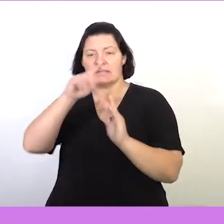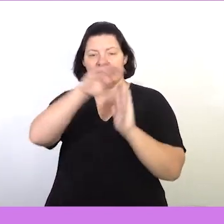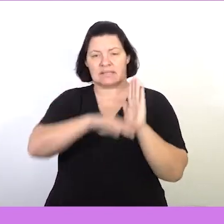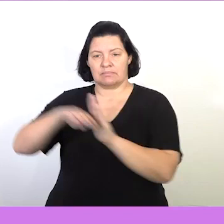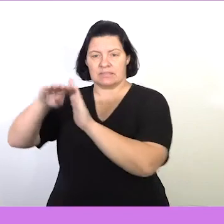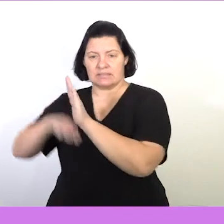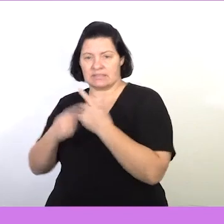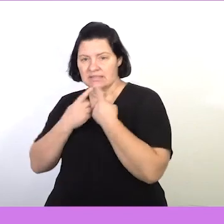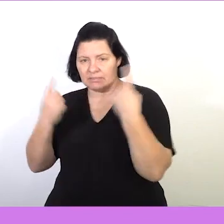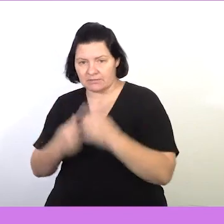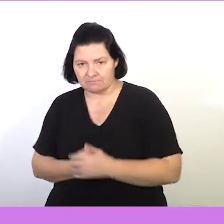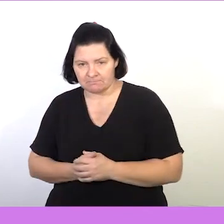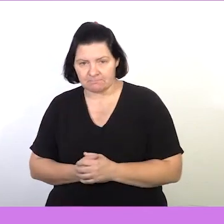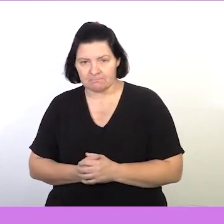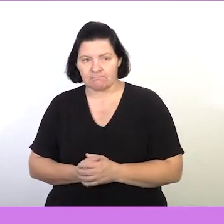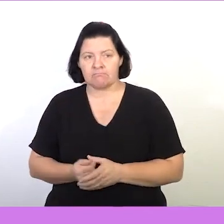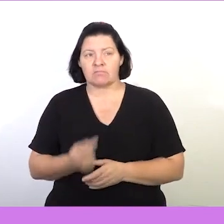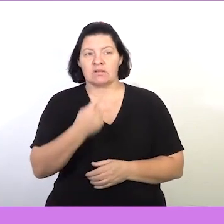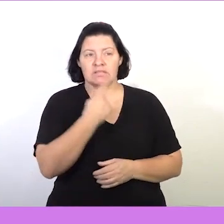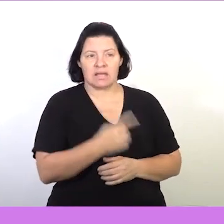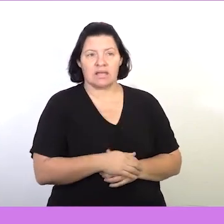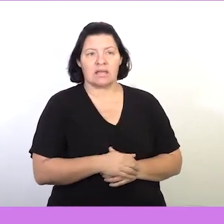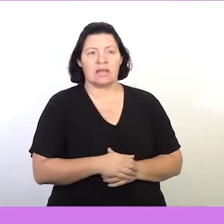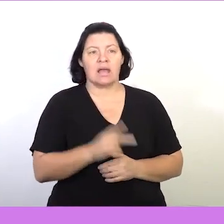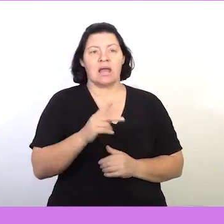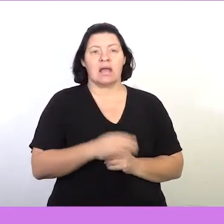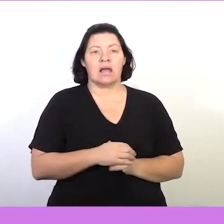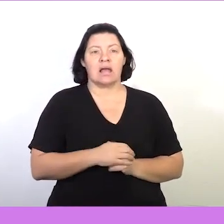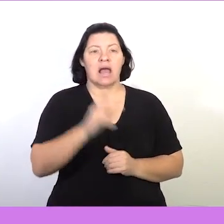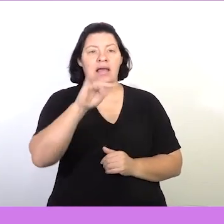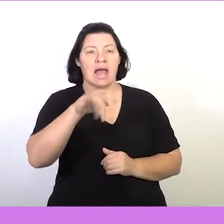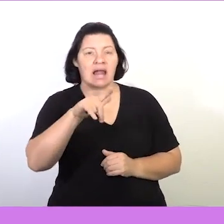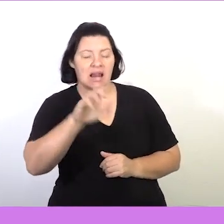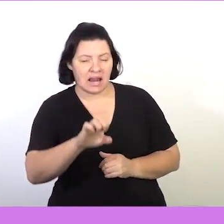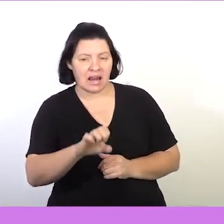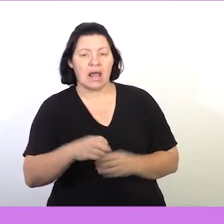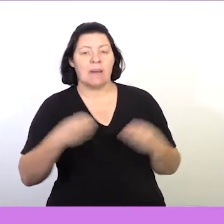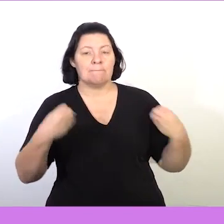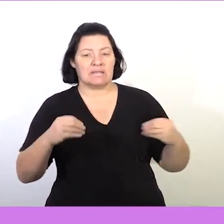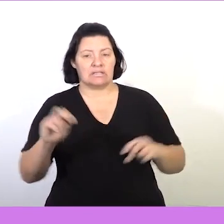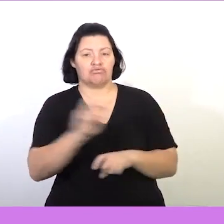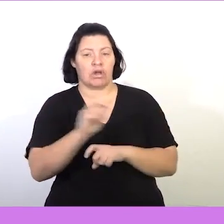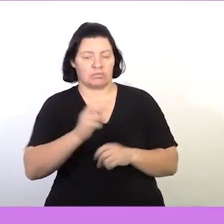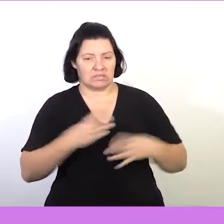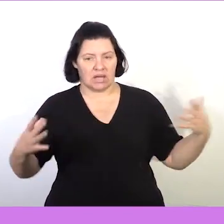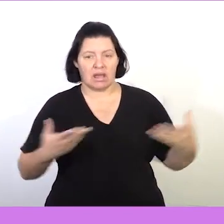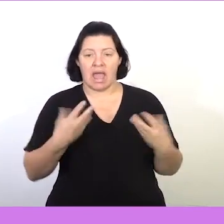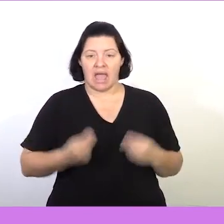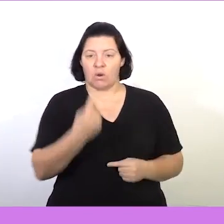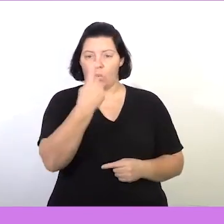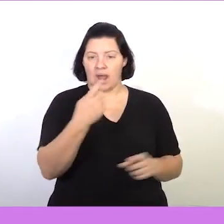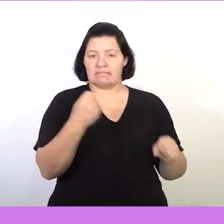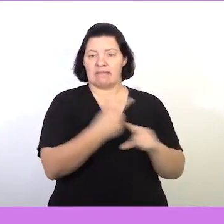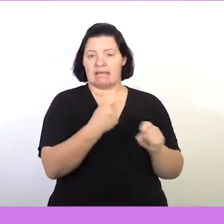expenditure statements. Okay, so I'm saying here, Kyle is starting a transport business. He owns one taxi and he